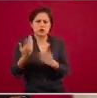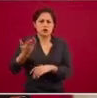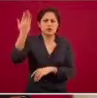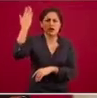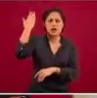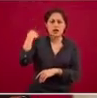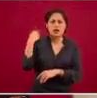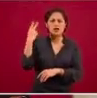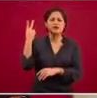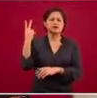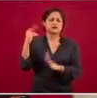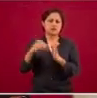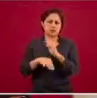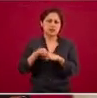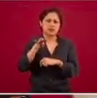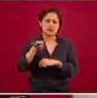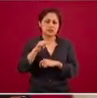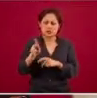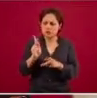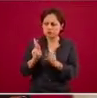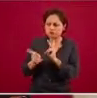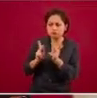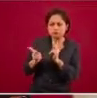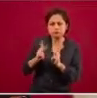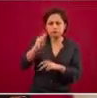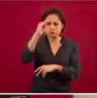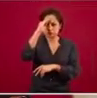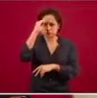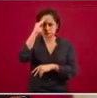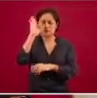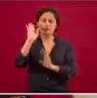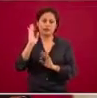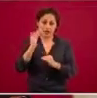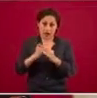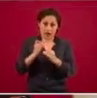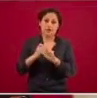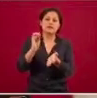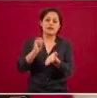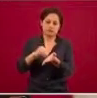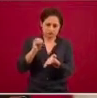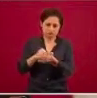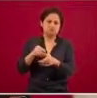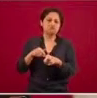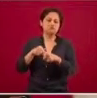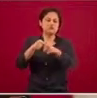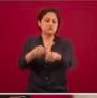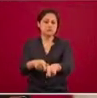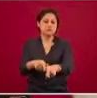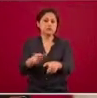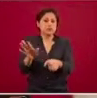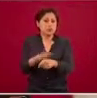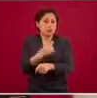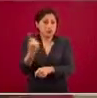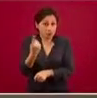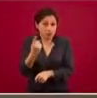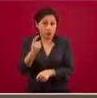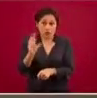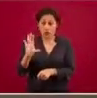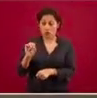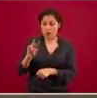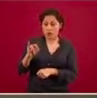different states in the country. This is a plan that we had since before COVID-19. The plan is still on. We